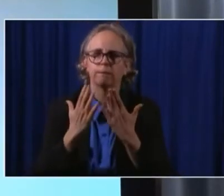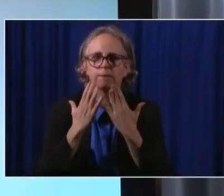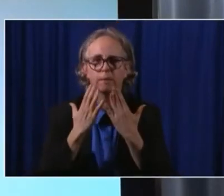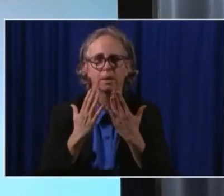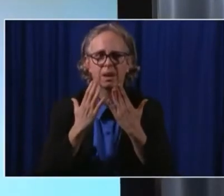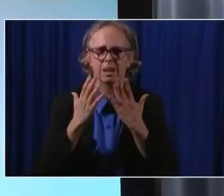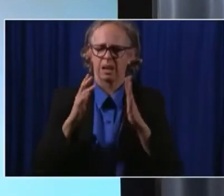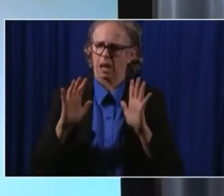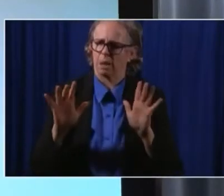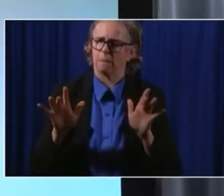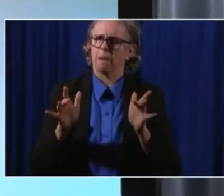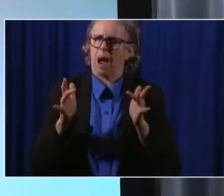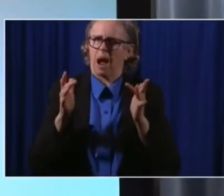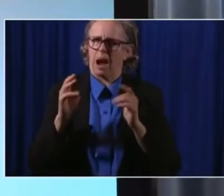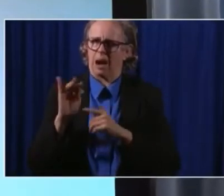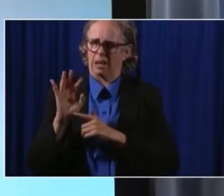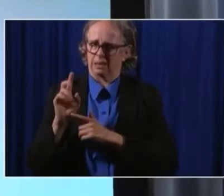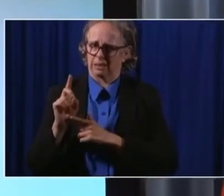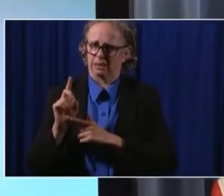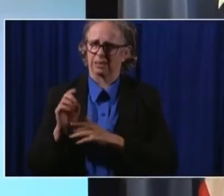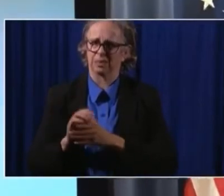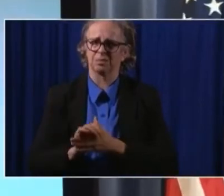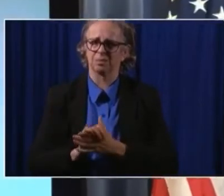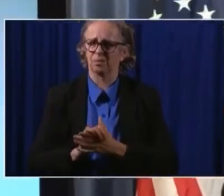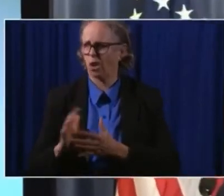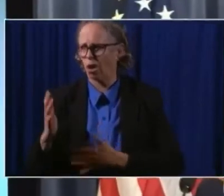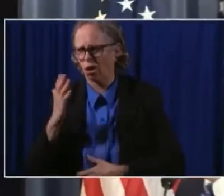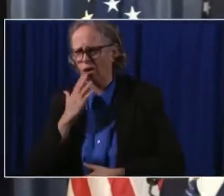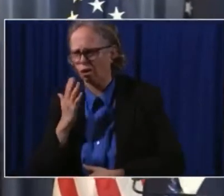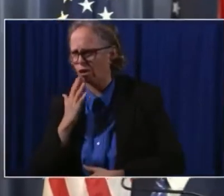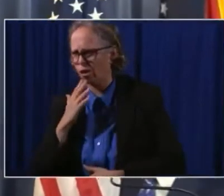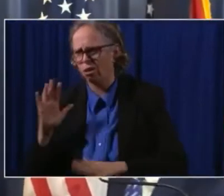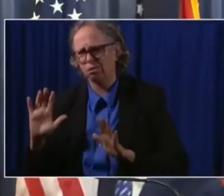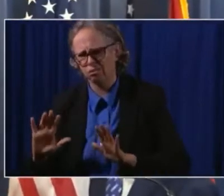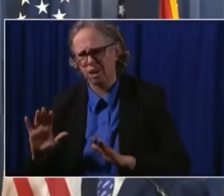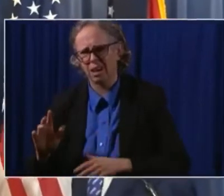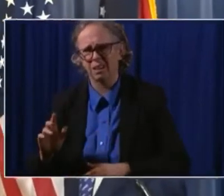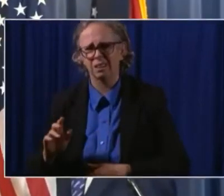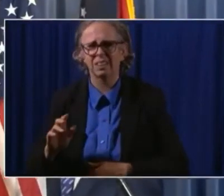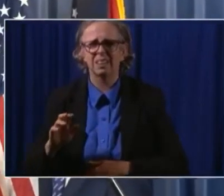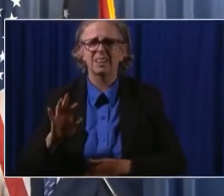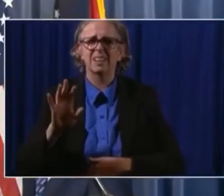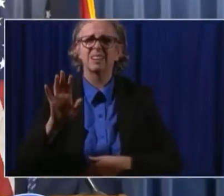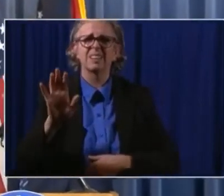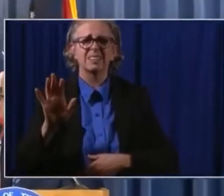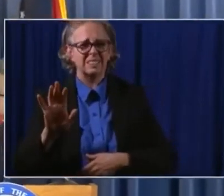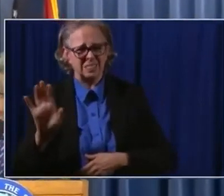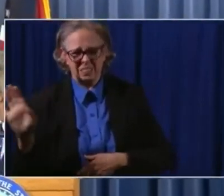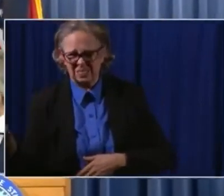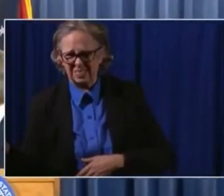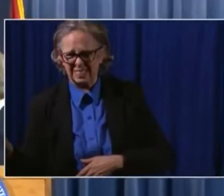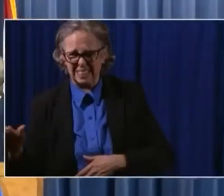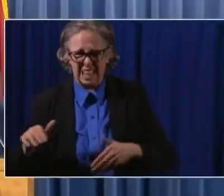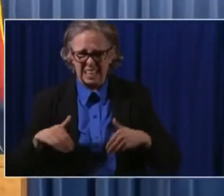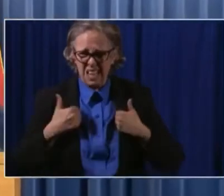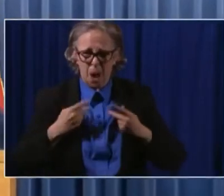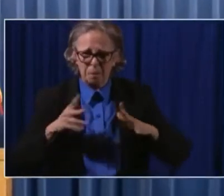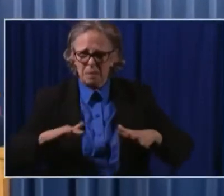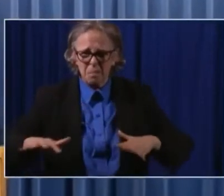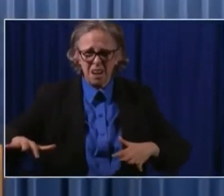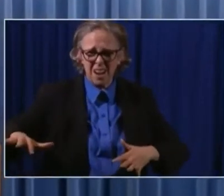great. Yeah, that's great. We also had young people. It's important to know that